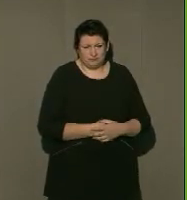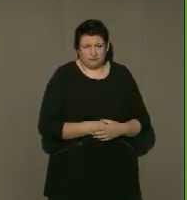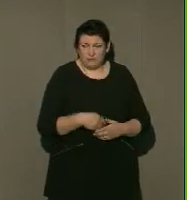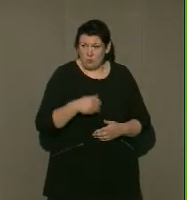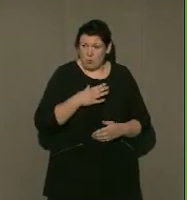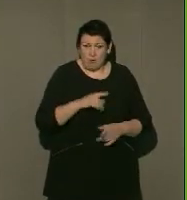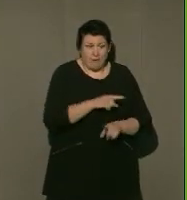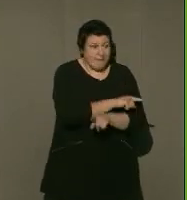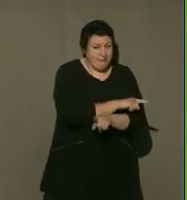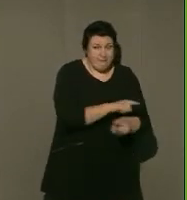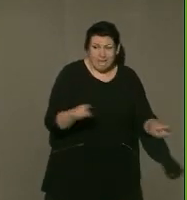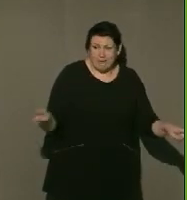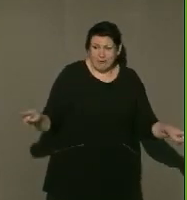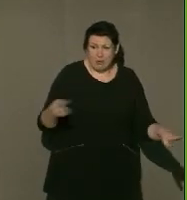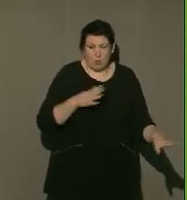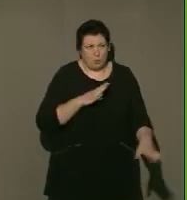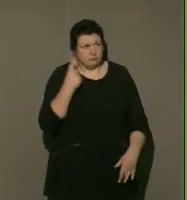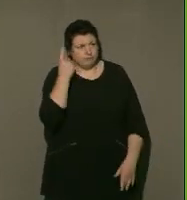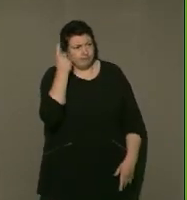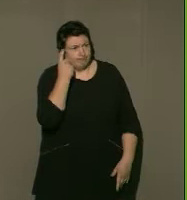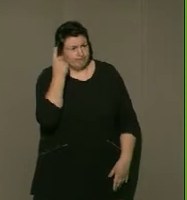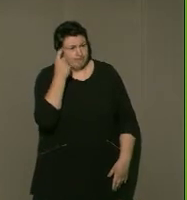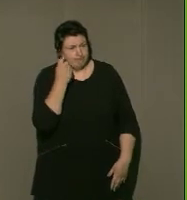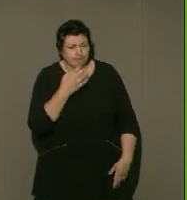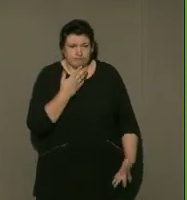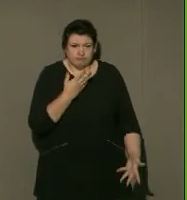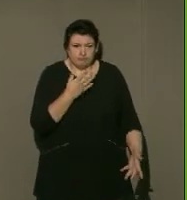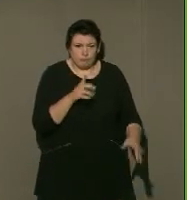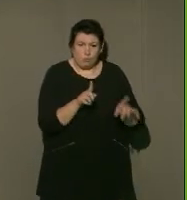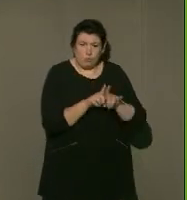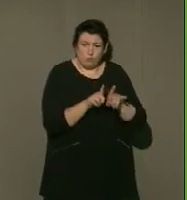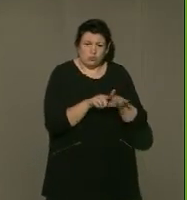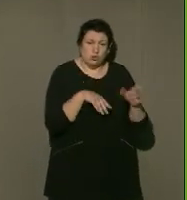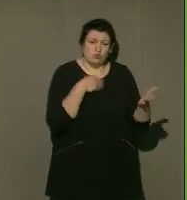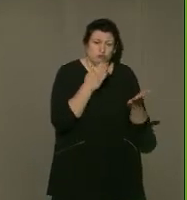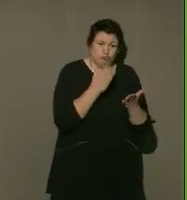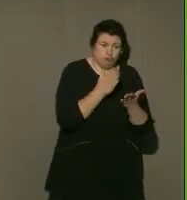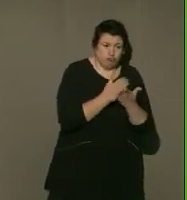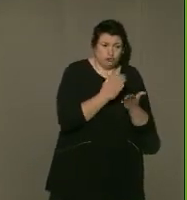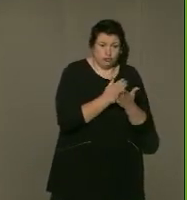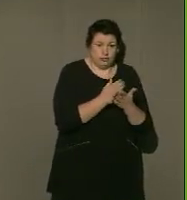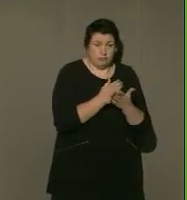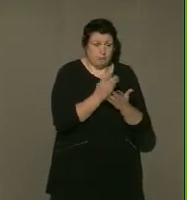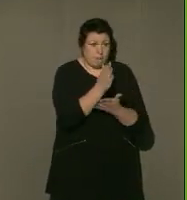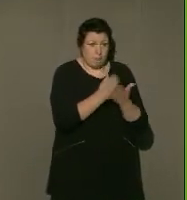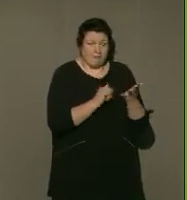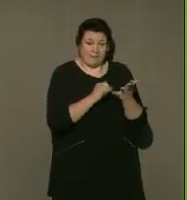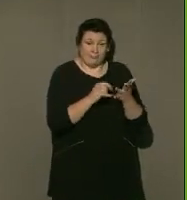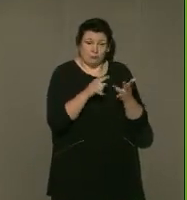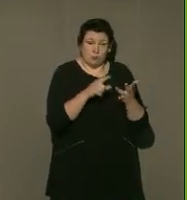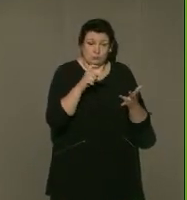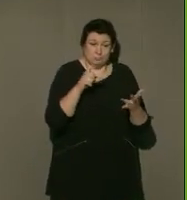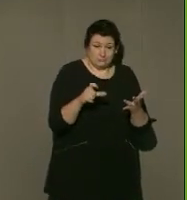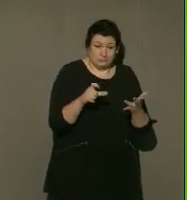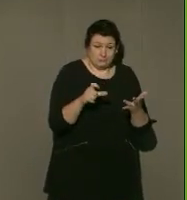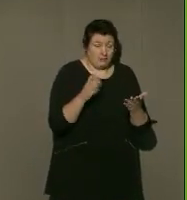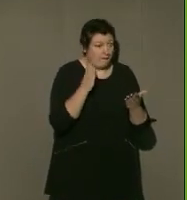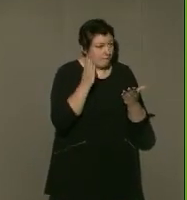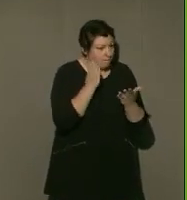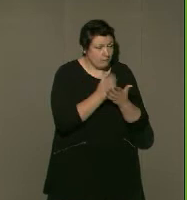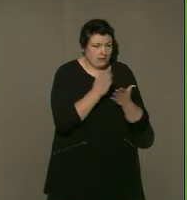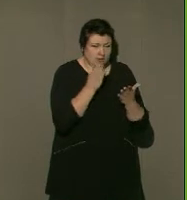here to consider this and to trust that members of SOC have